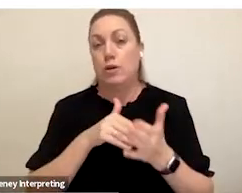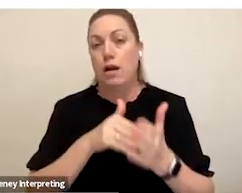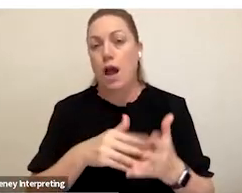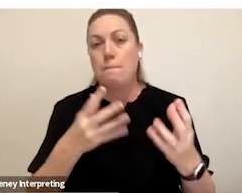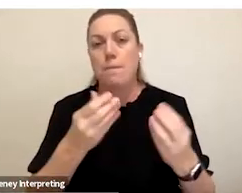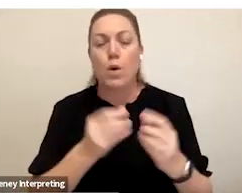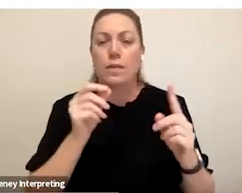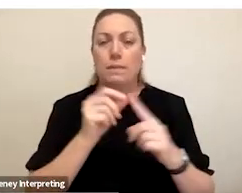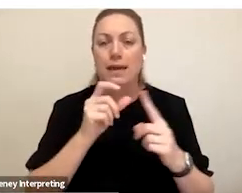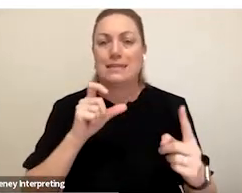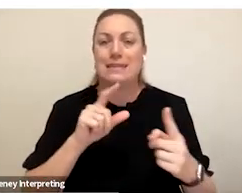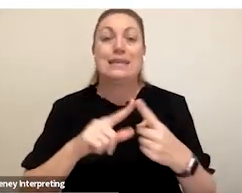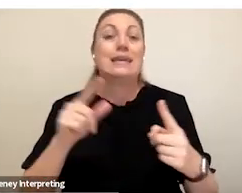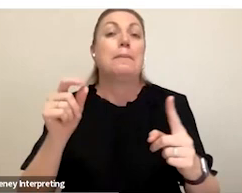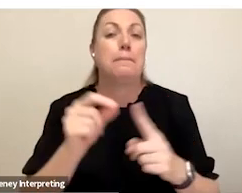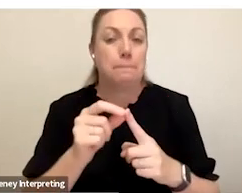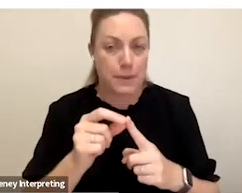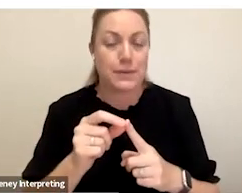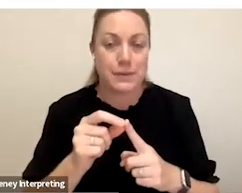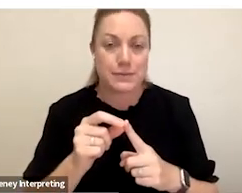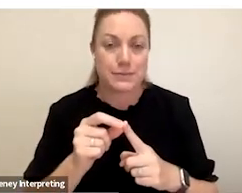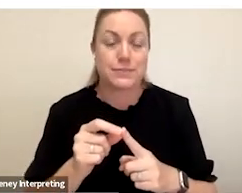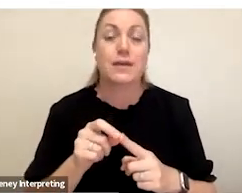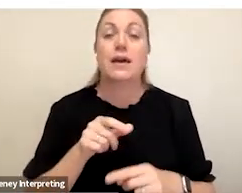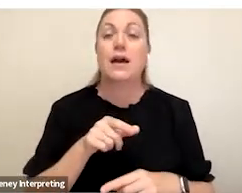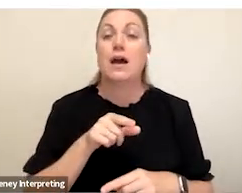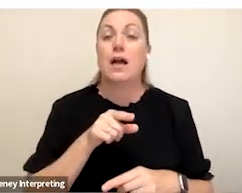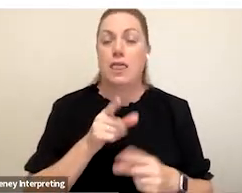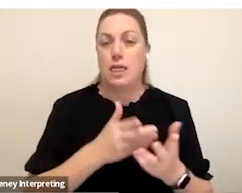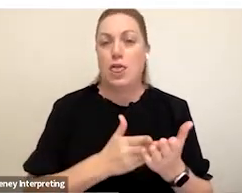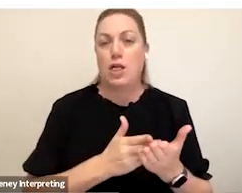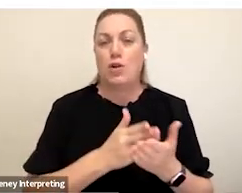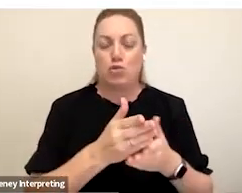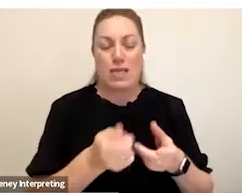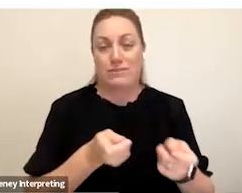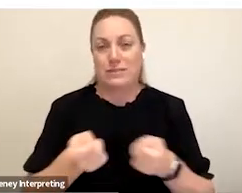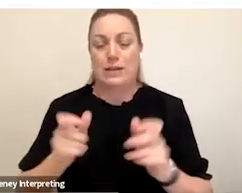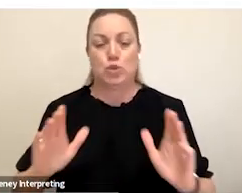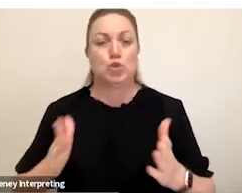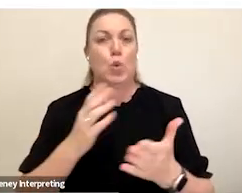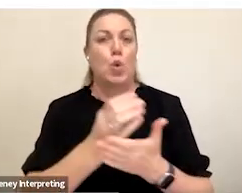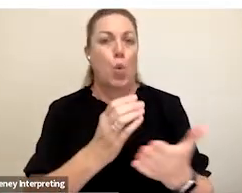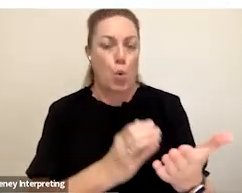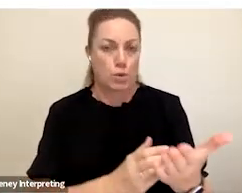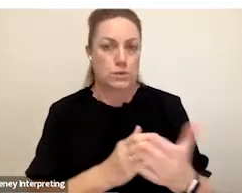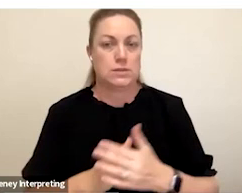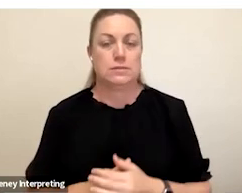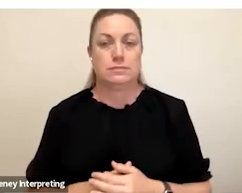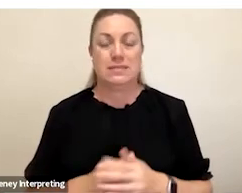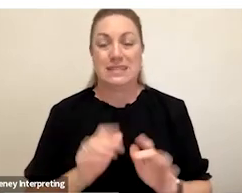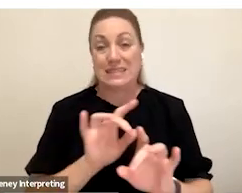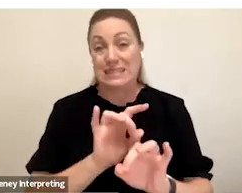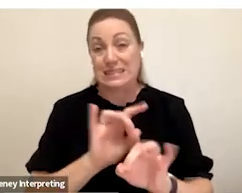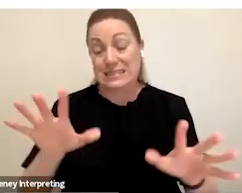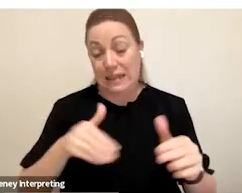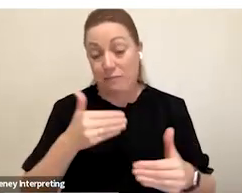of person-centered emergency preparedness. I think Michelle said that, through the Facilitator short course. It's a self-paced online